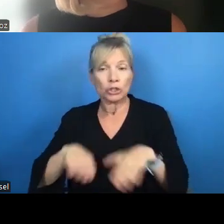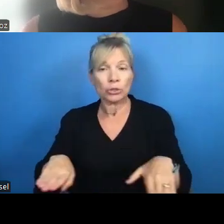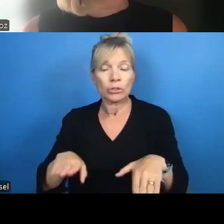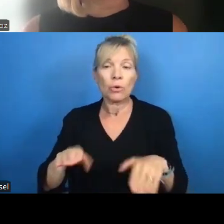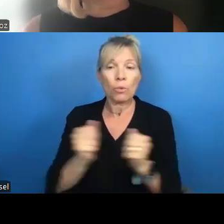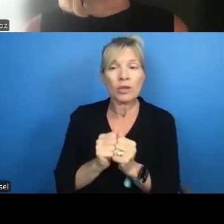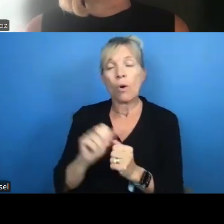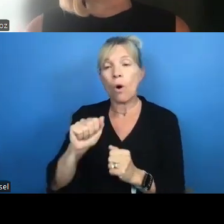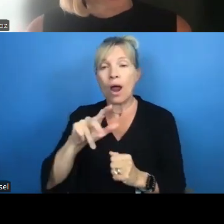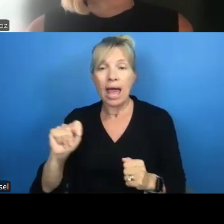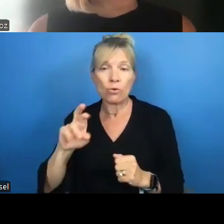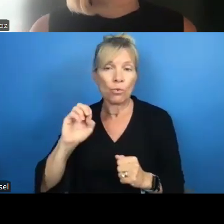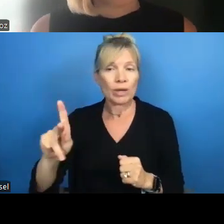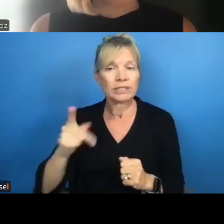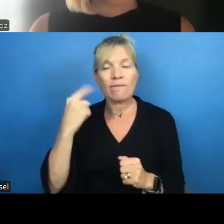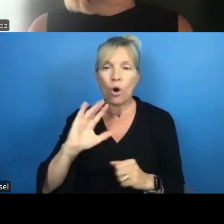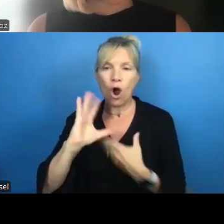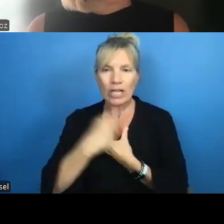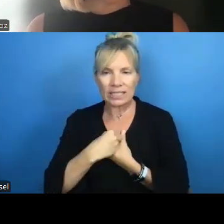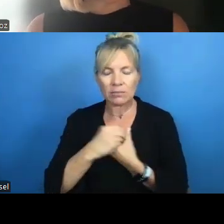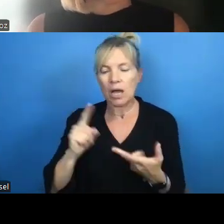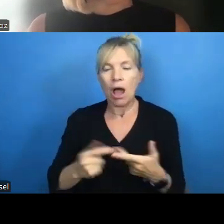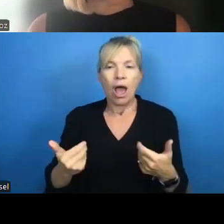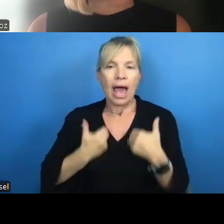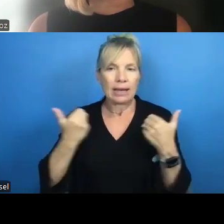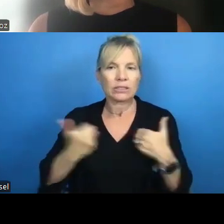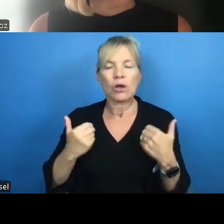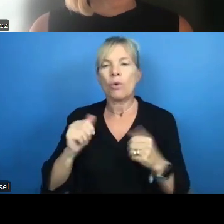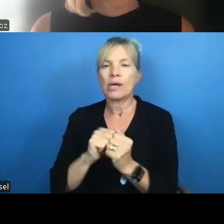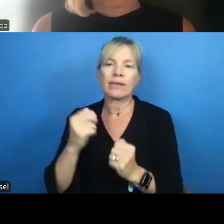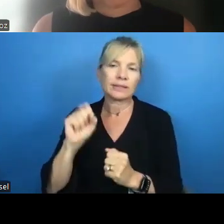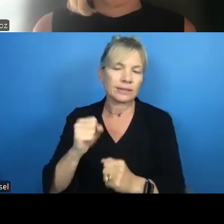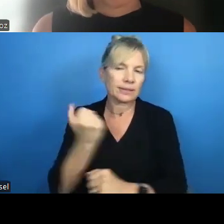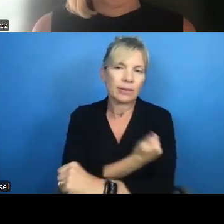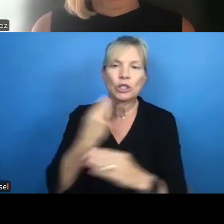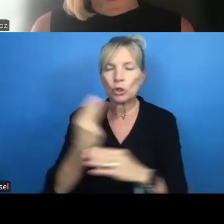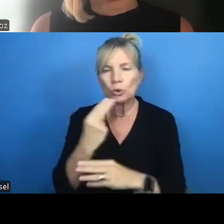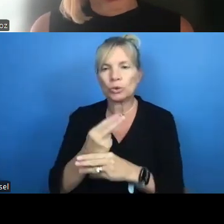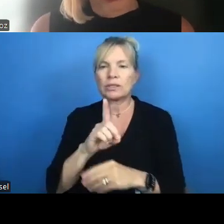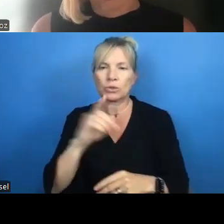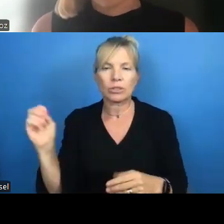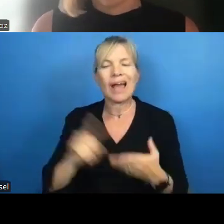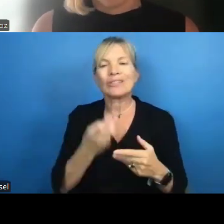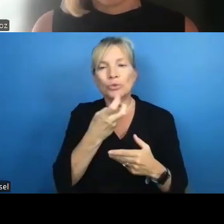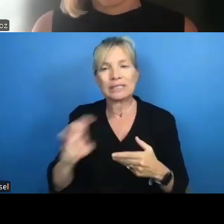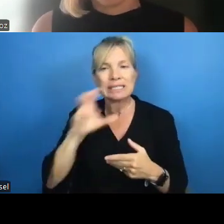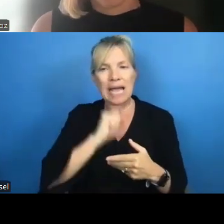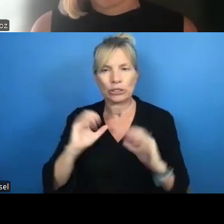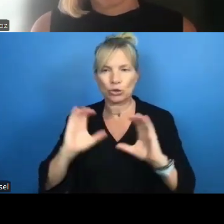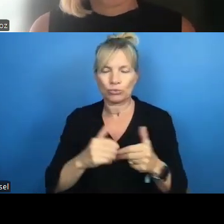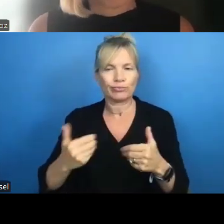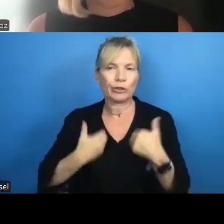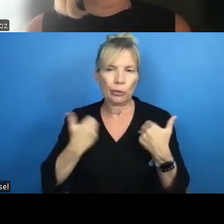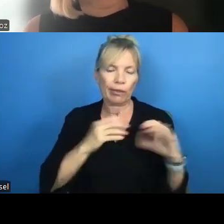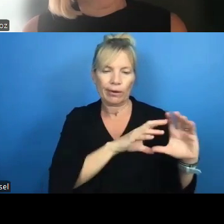risk of autism, adolescents with substance use disorders, and transition age youth. Centers